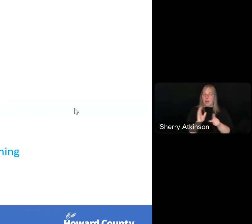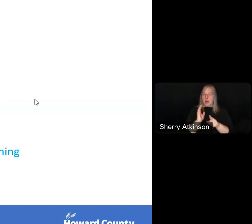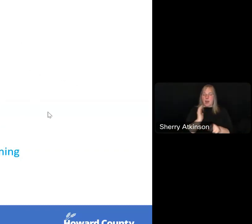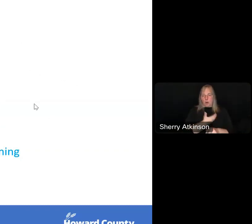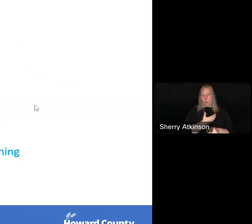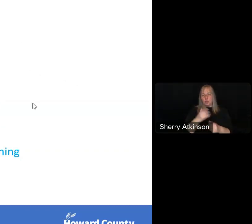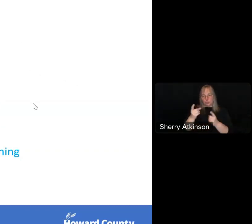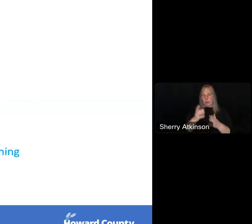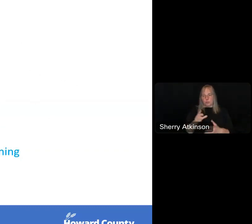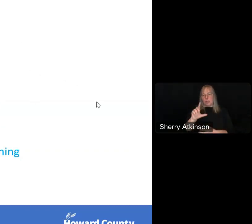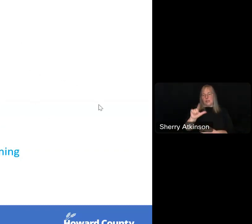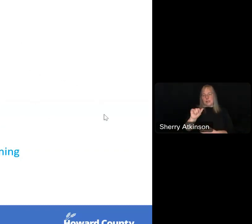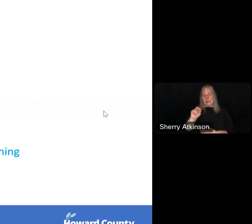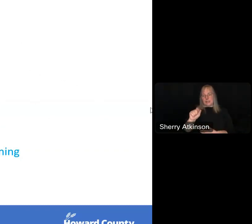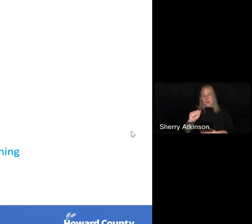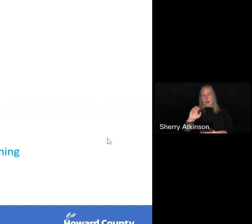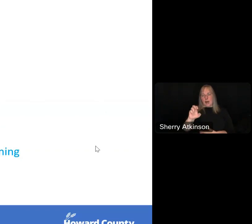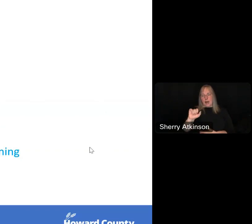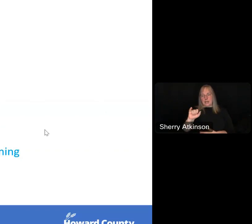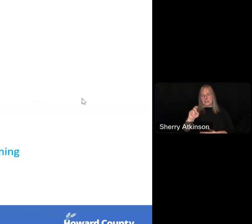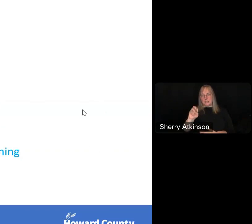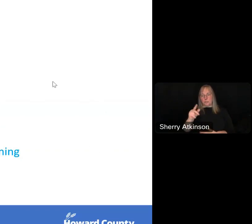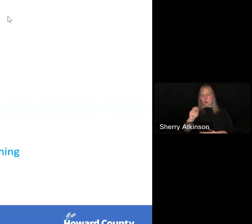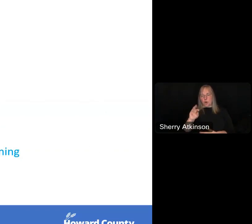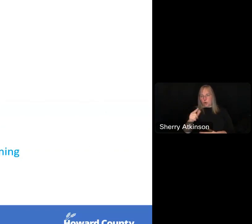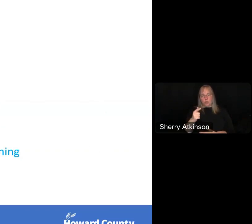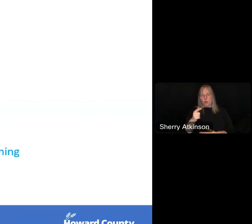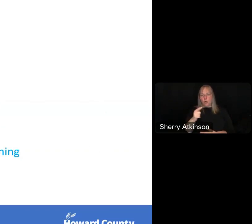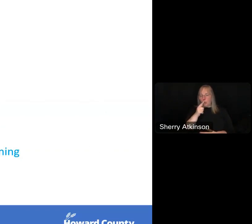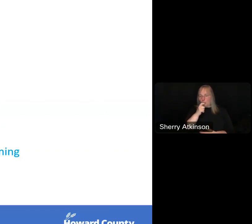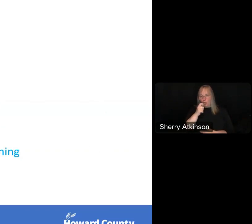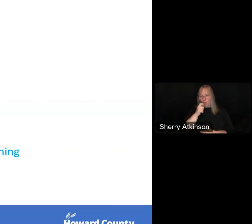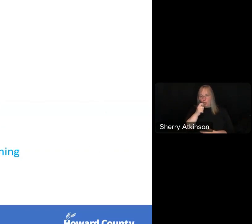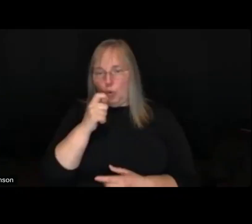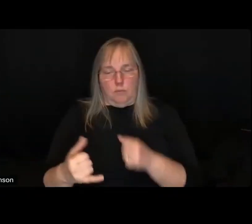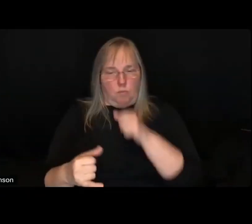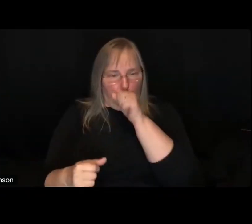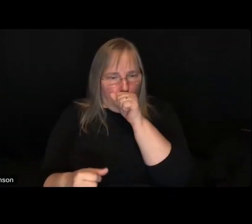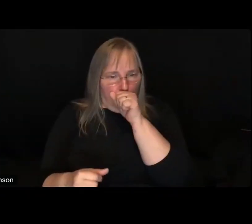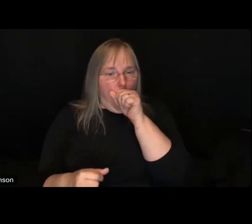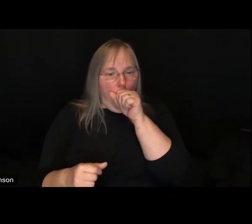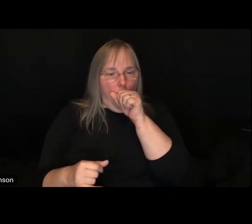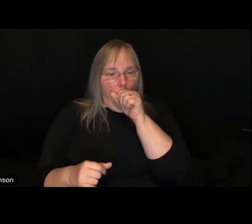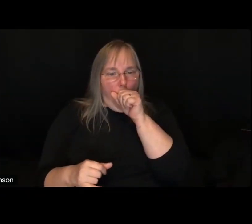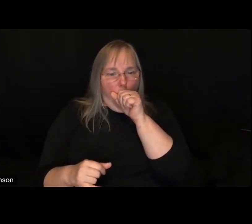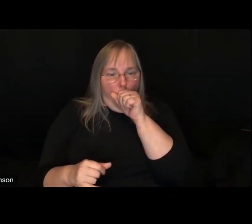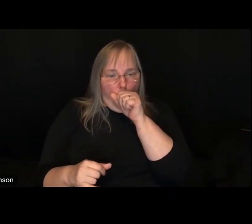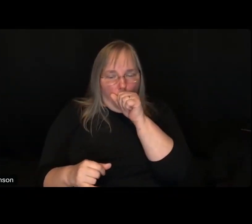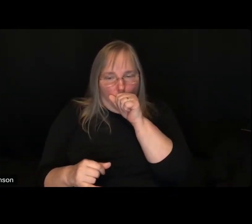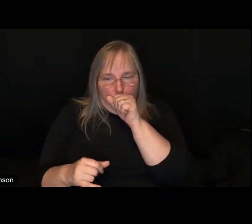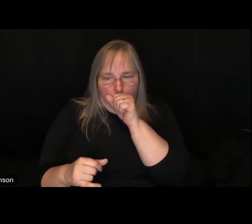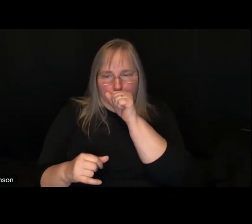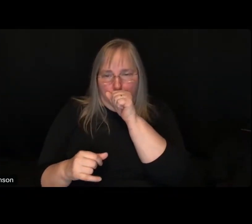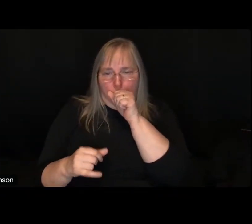who couldn't join us today. But if anyone has any follow-up questions, you are welcome to reach out to